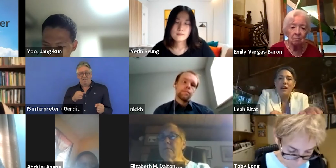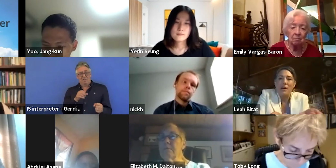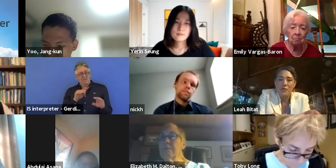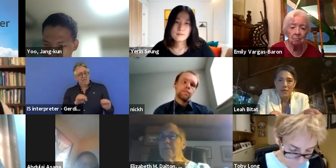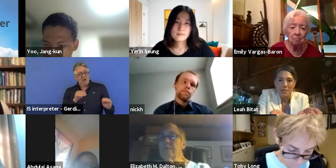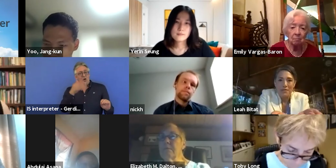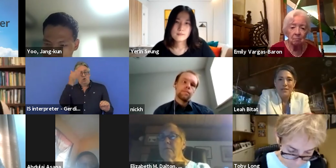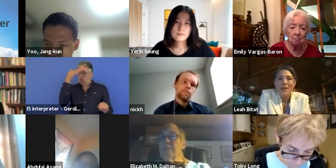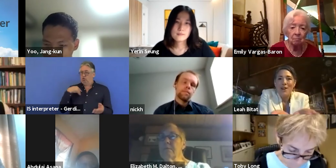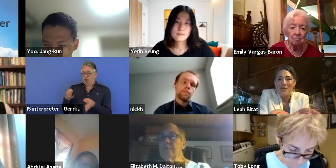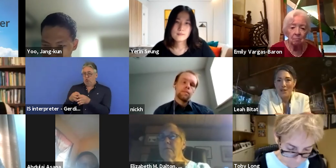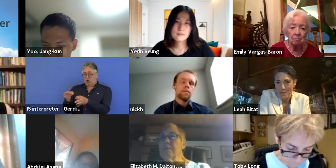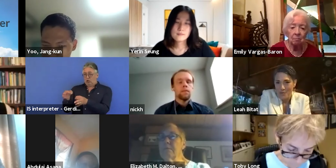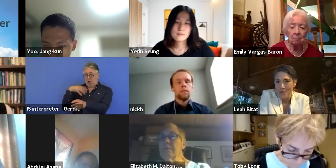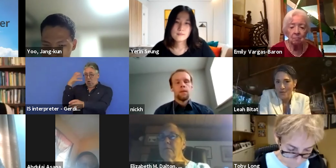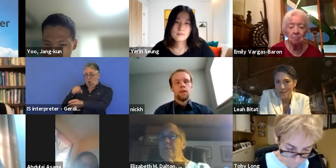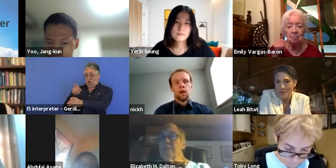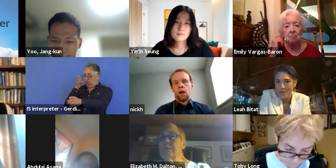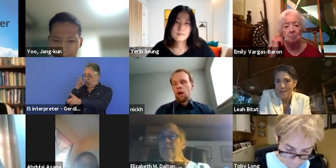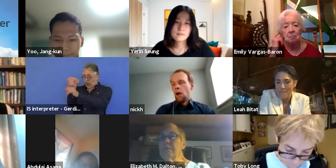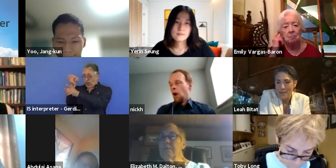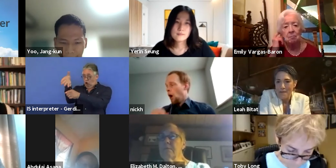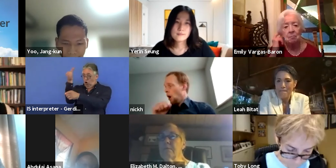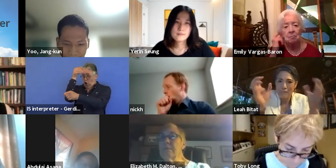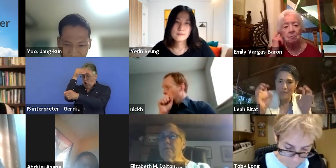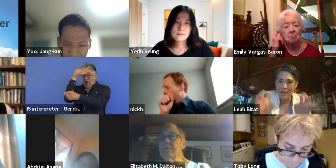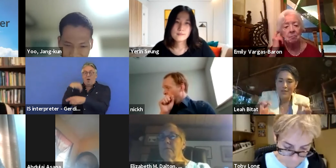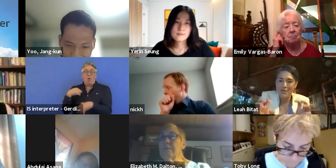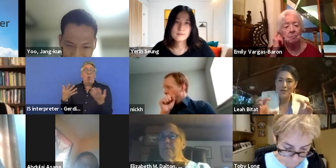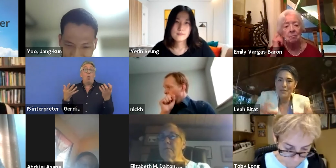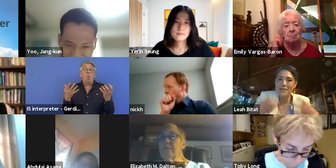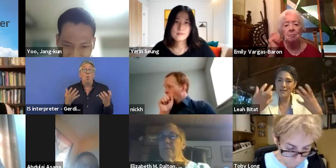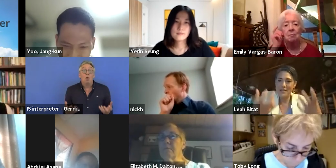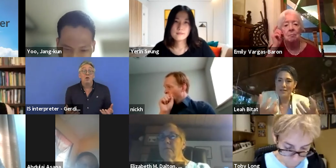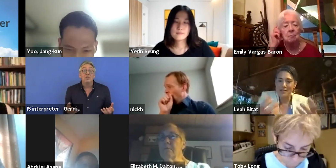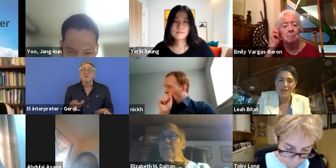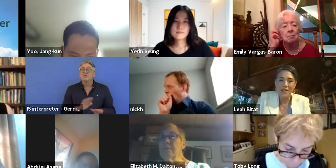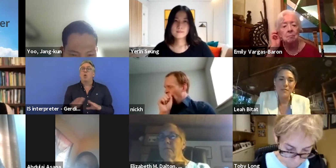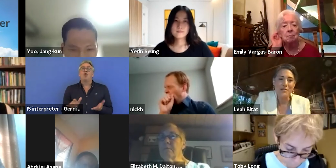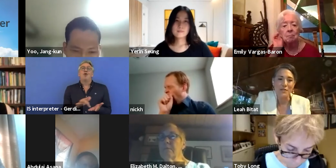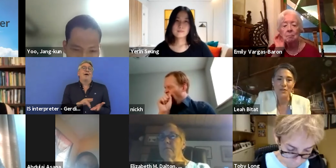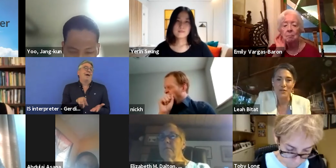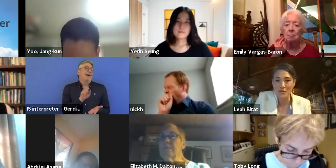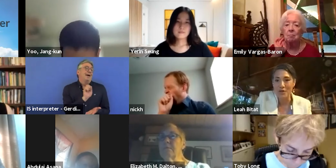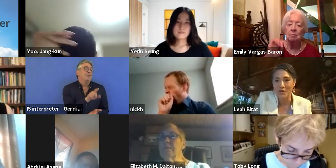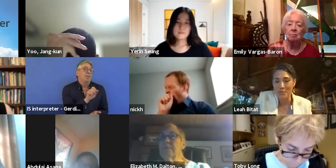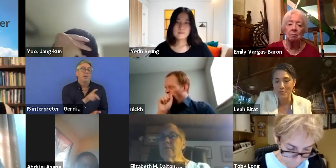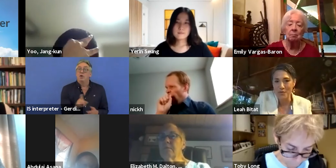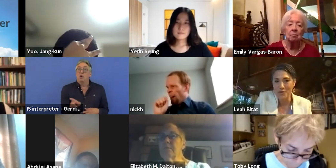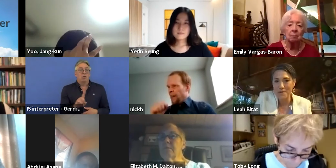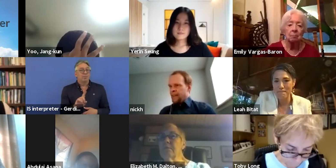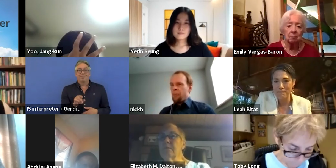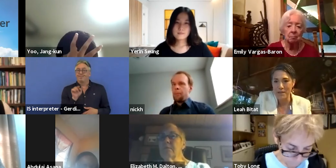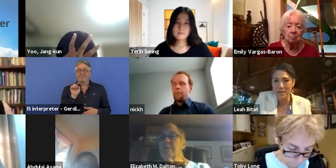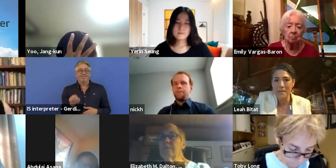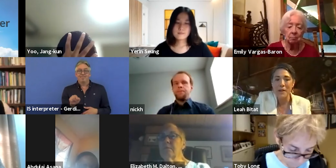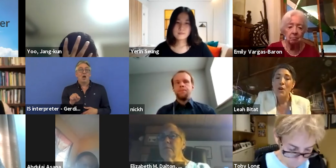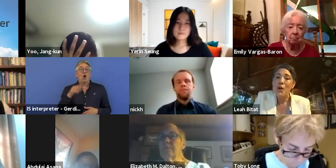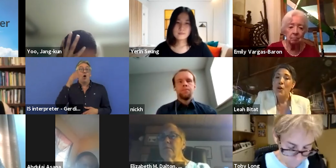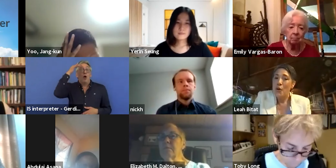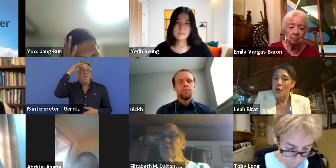have outcomes of expert learners, okay? Not a treatment, it's a developmental, constructive approach,